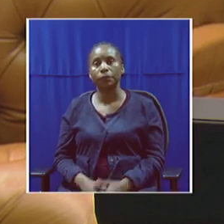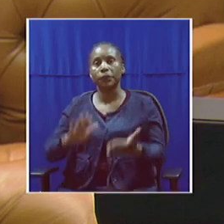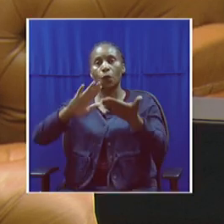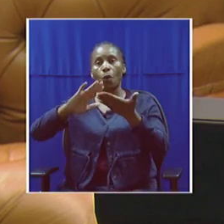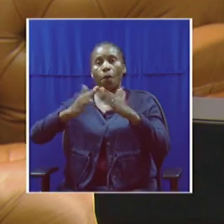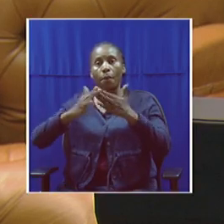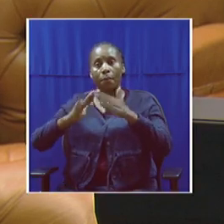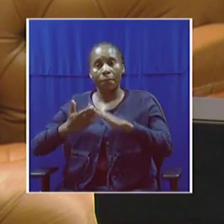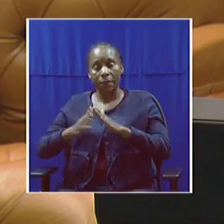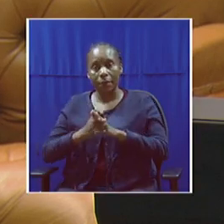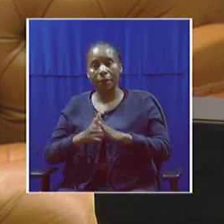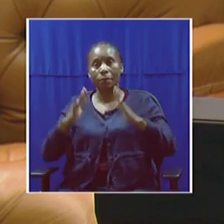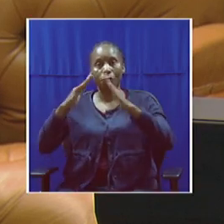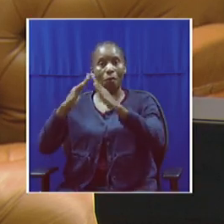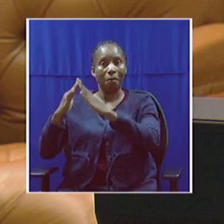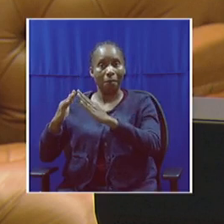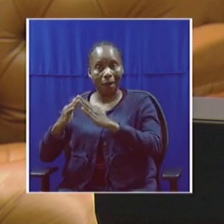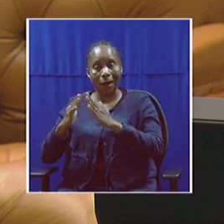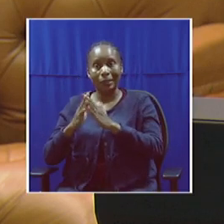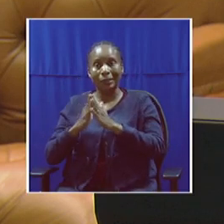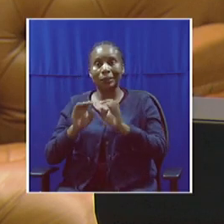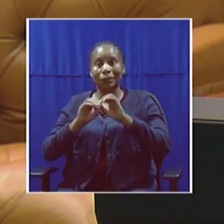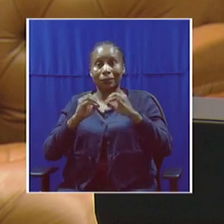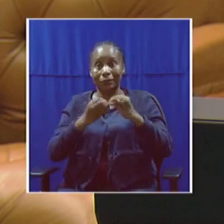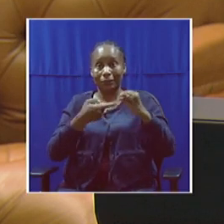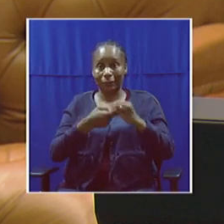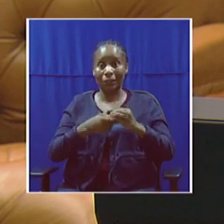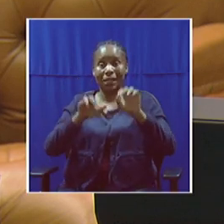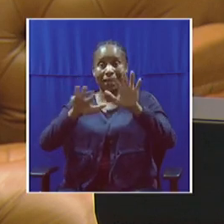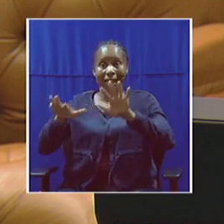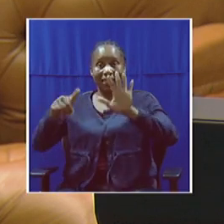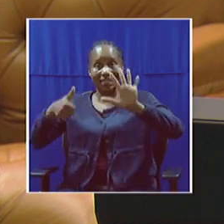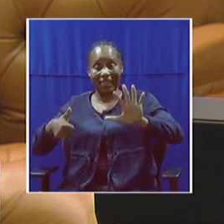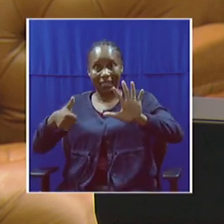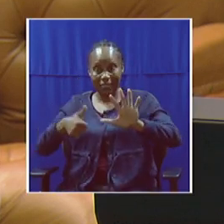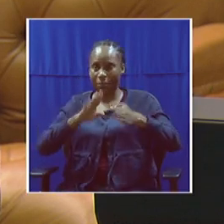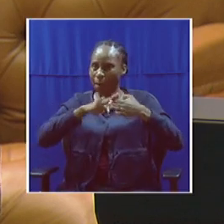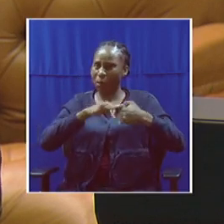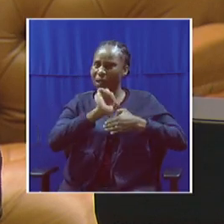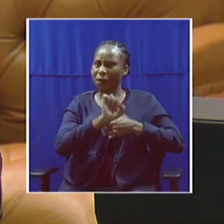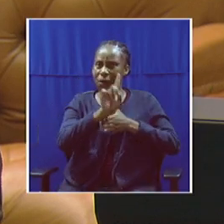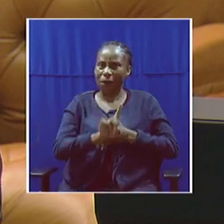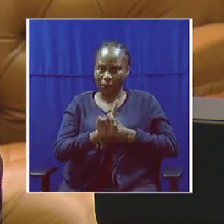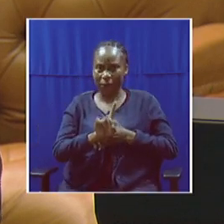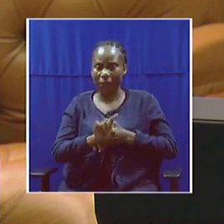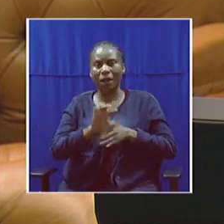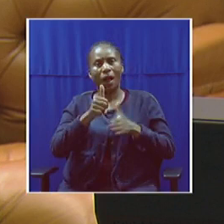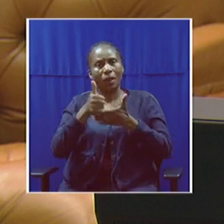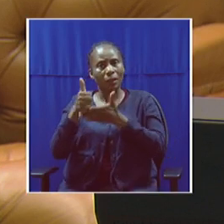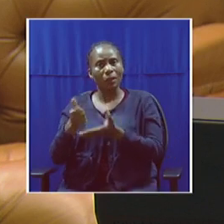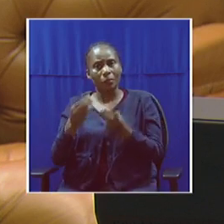act 1996 is to enable communities to form juristic persons in order to